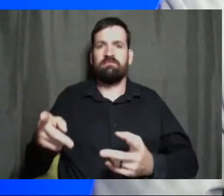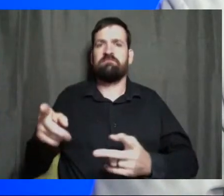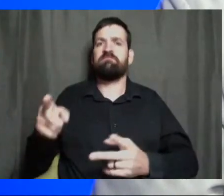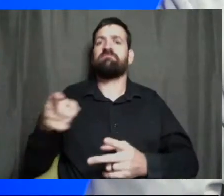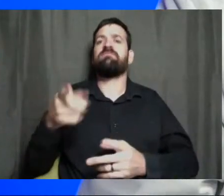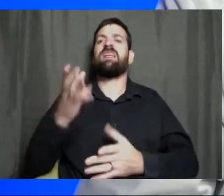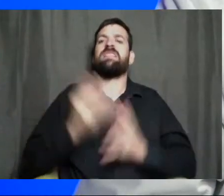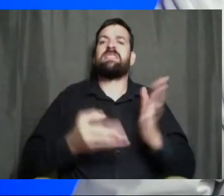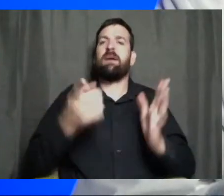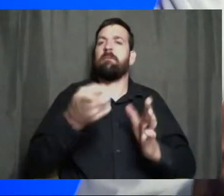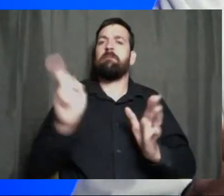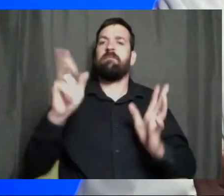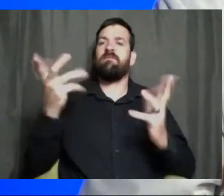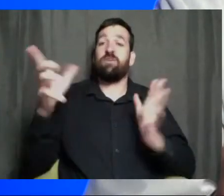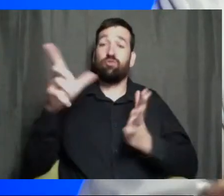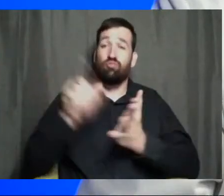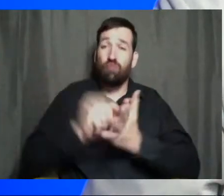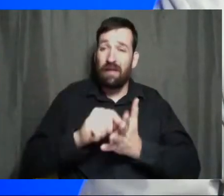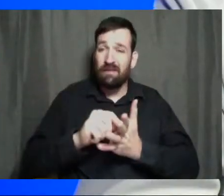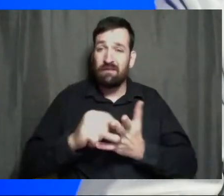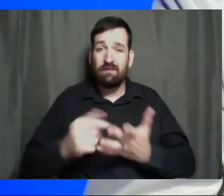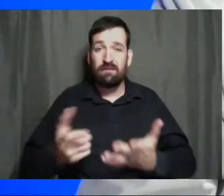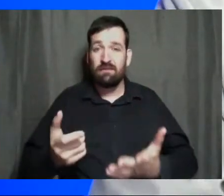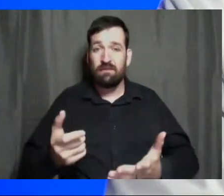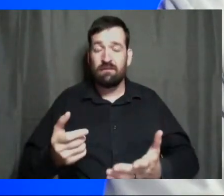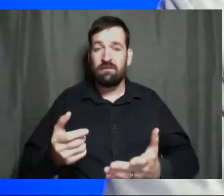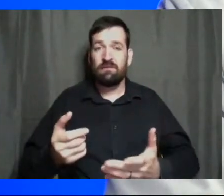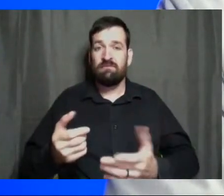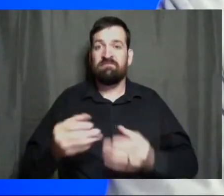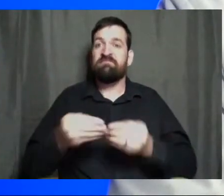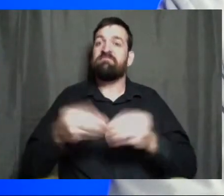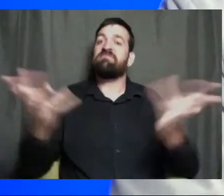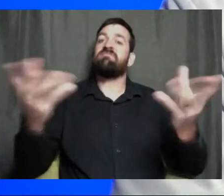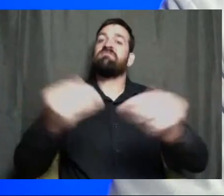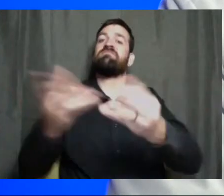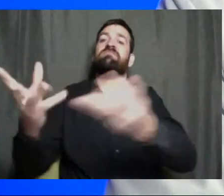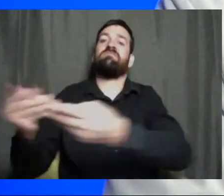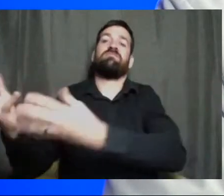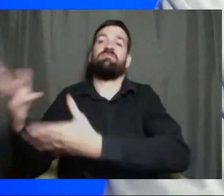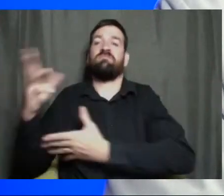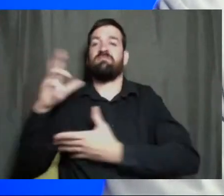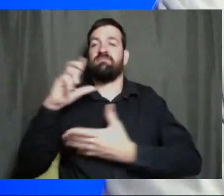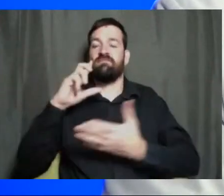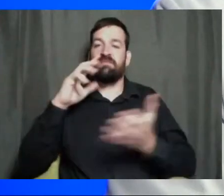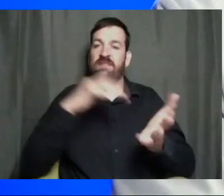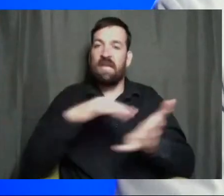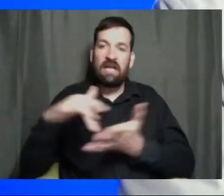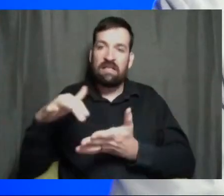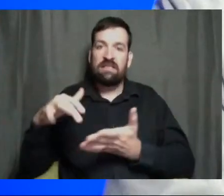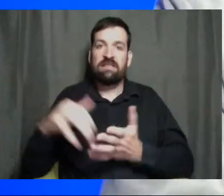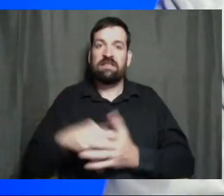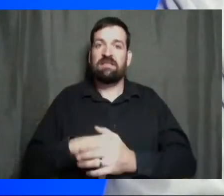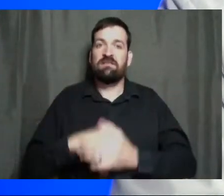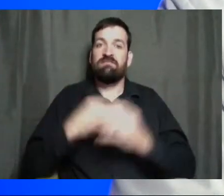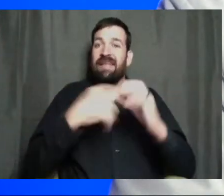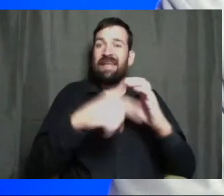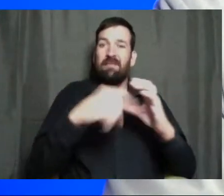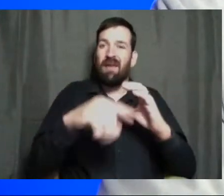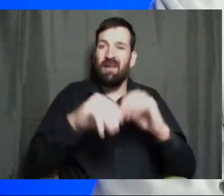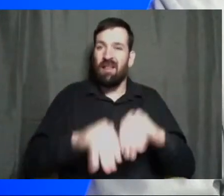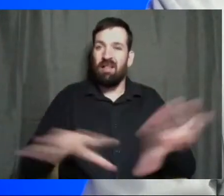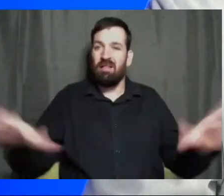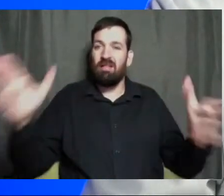printed and distributed and passed around on by email and various social